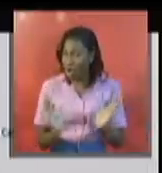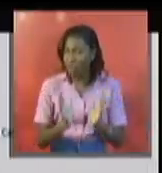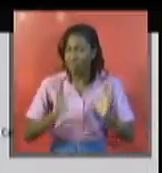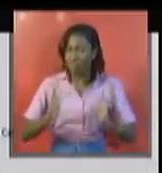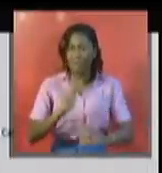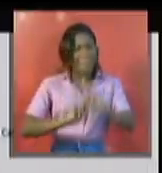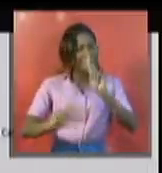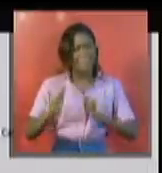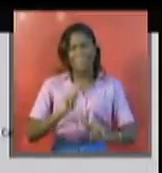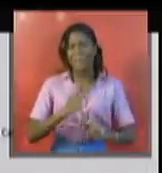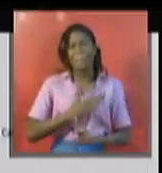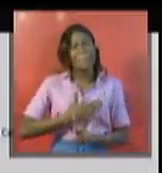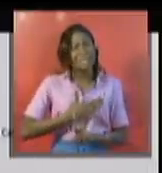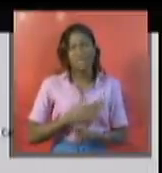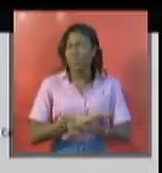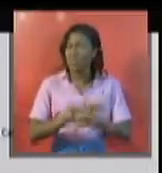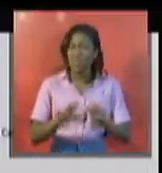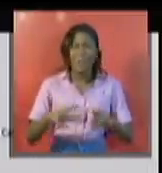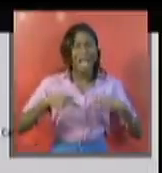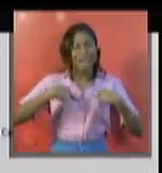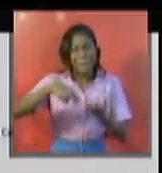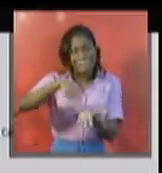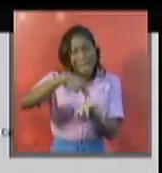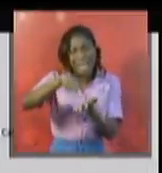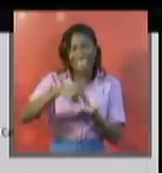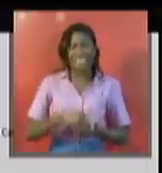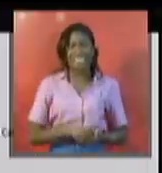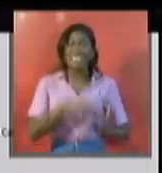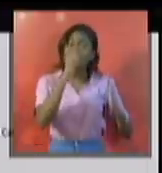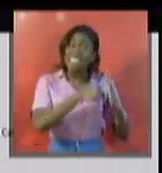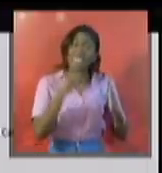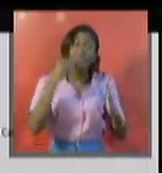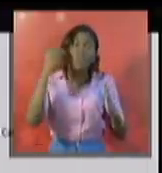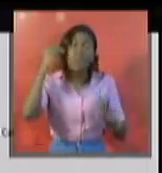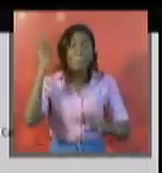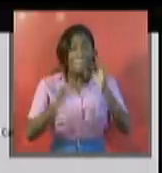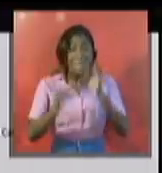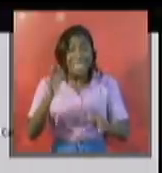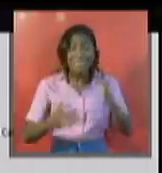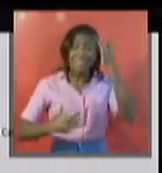Don't have COVID parties. Stay home if you are ill.